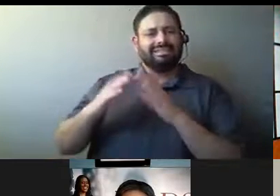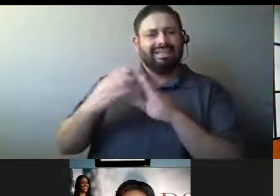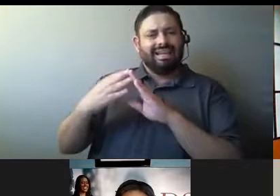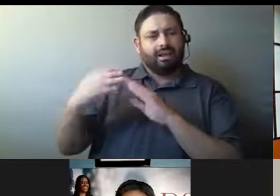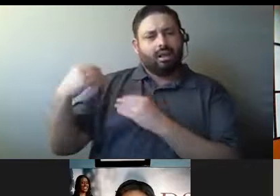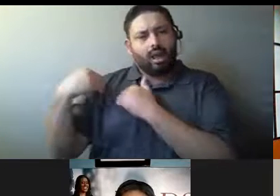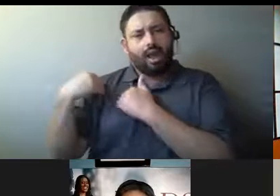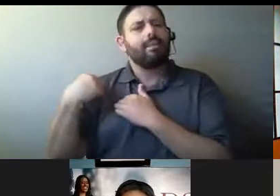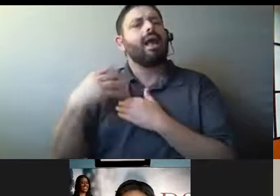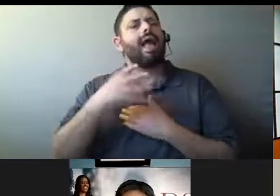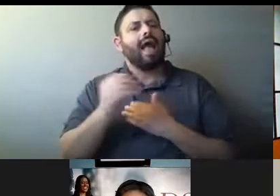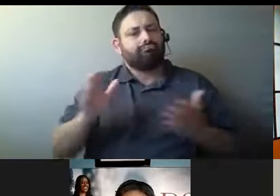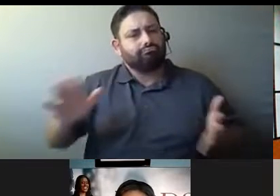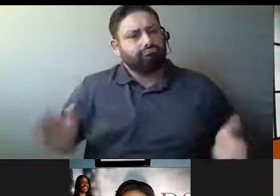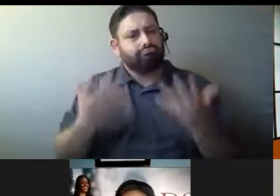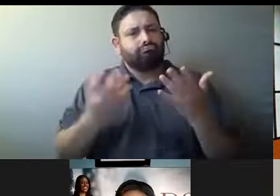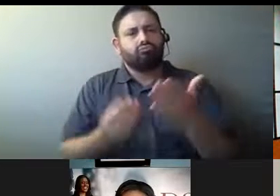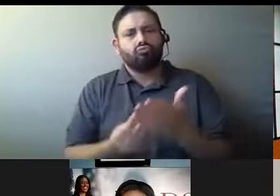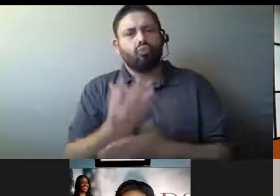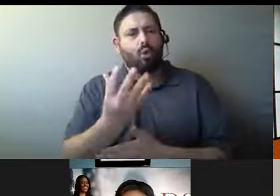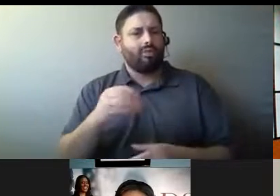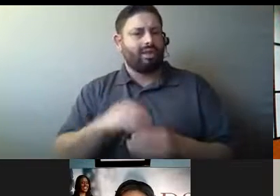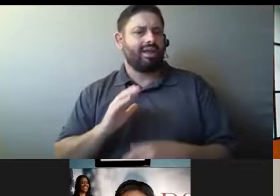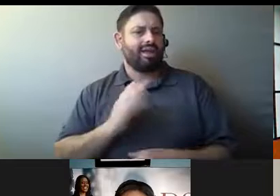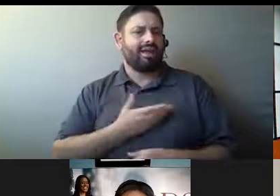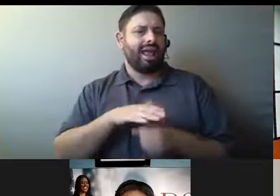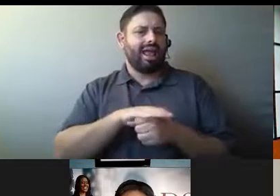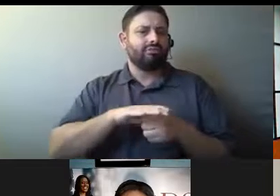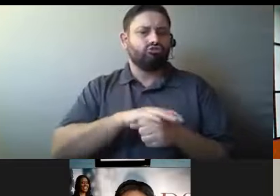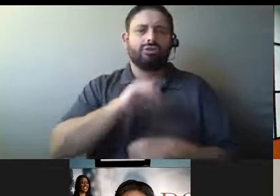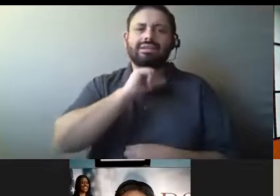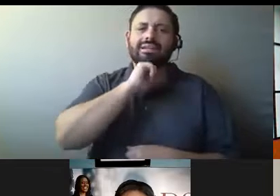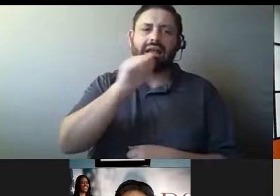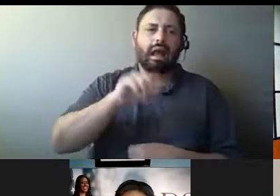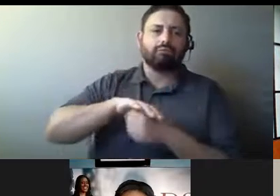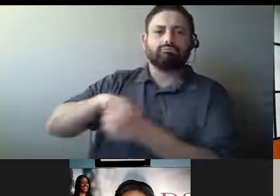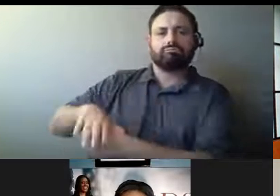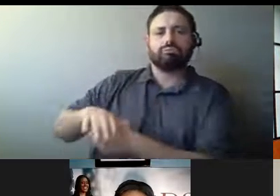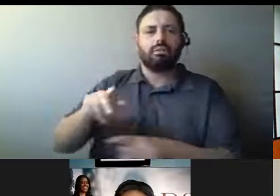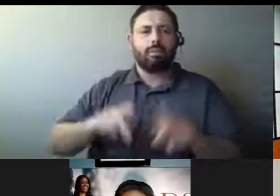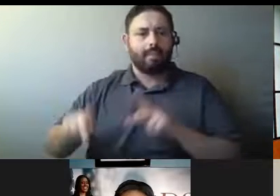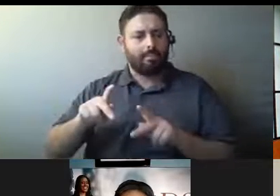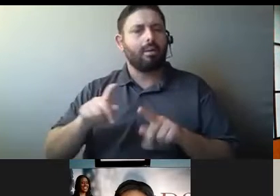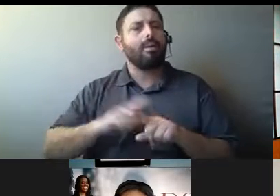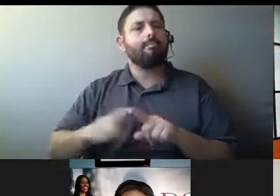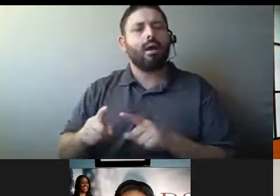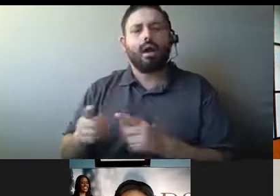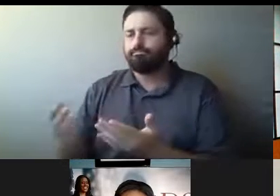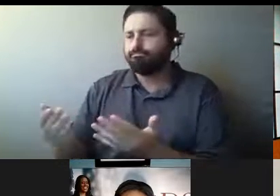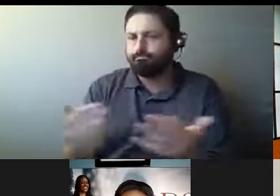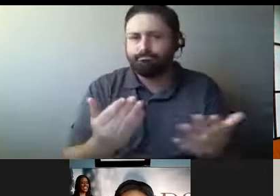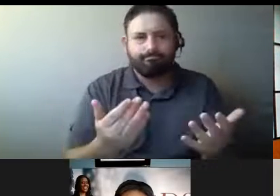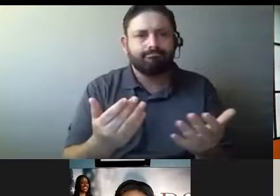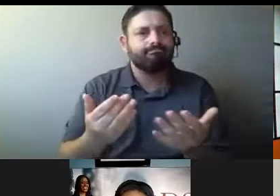then pushing growth within our district that doesn't smother the people, but it adds to the community while building up the